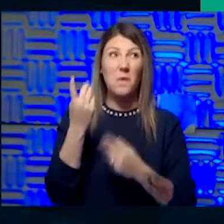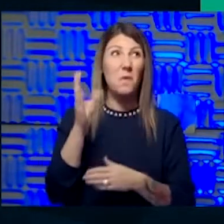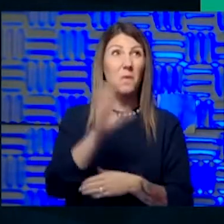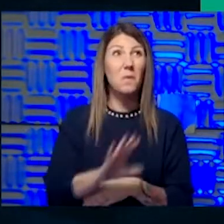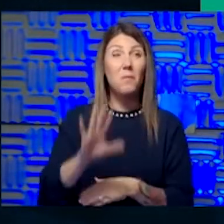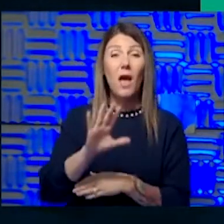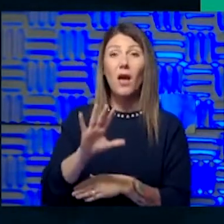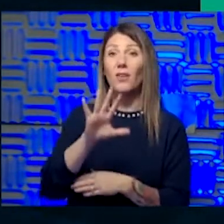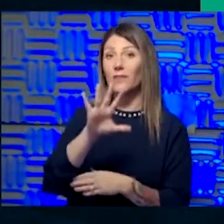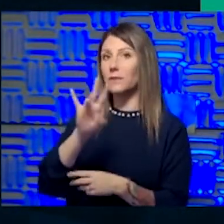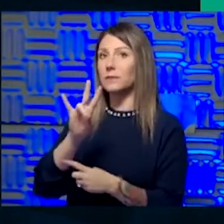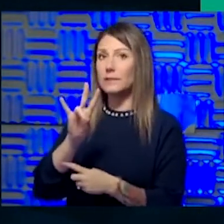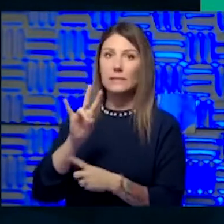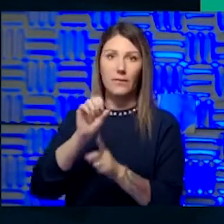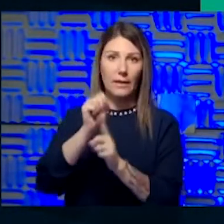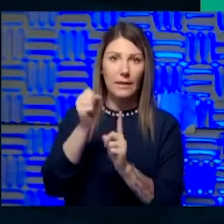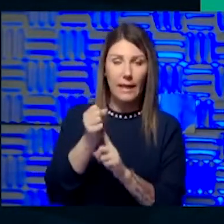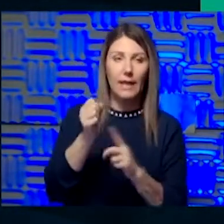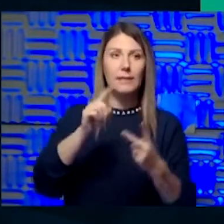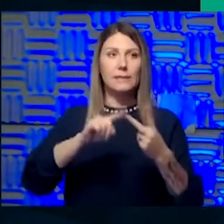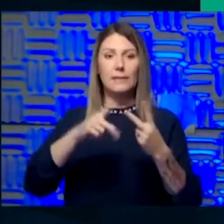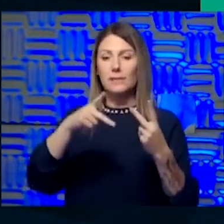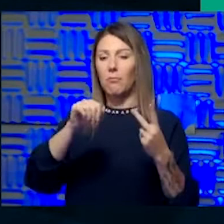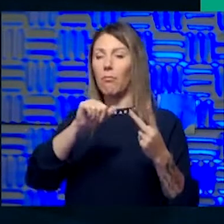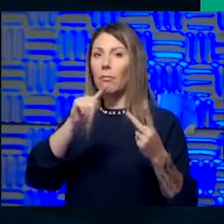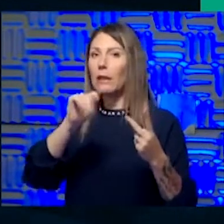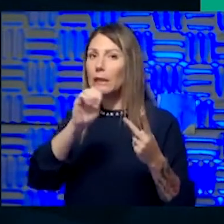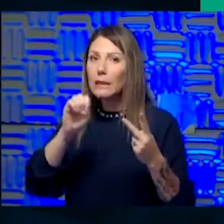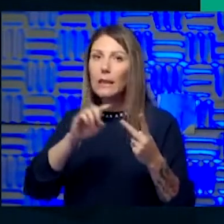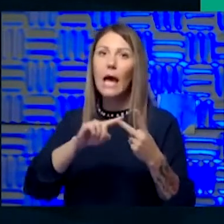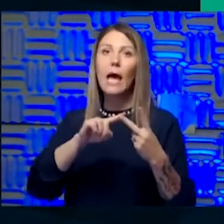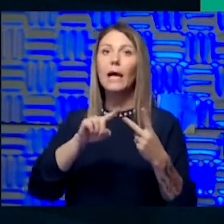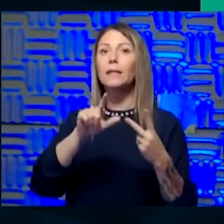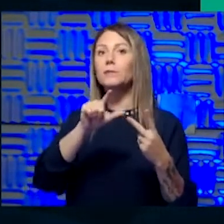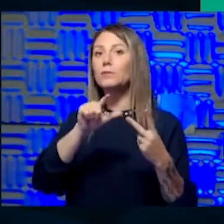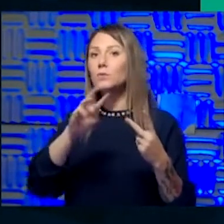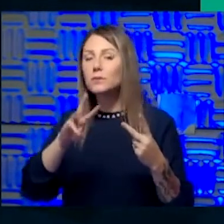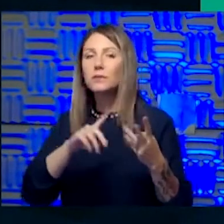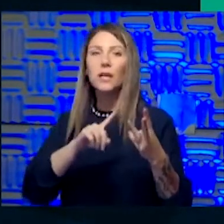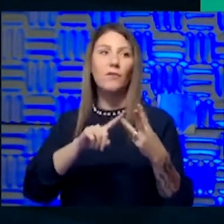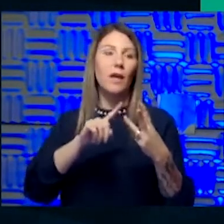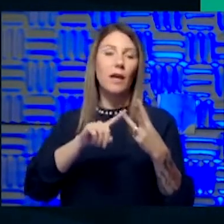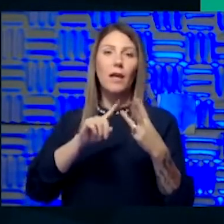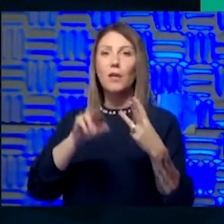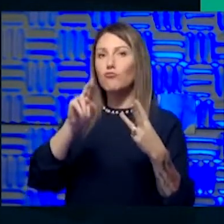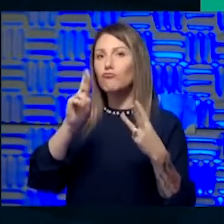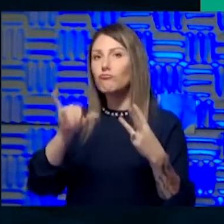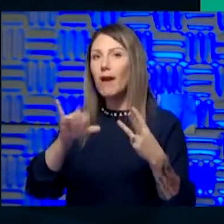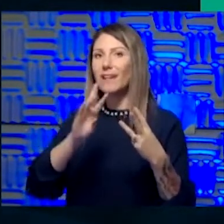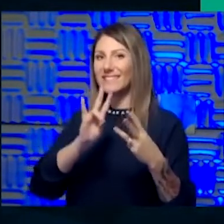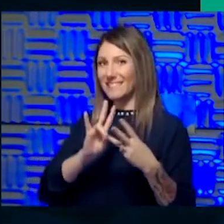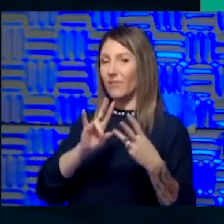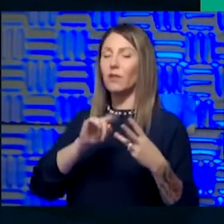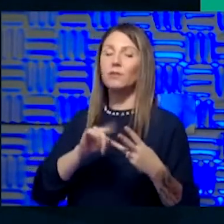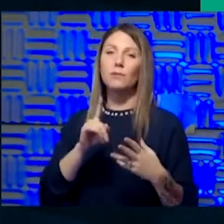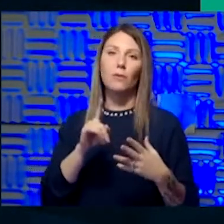57 cases, in Platte 27, and Ray County 7 cases, as compared to hundreds elsewhere in